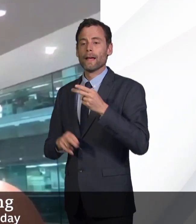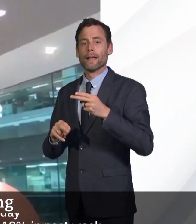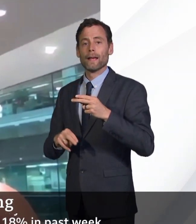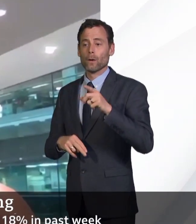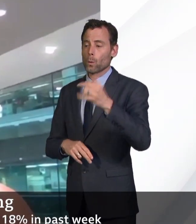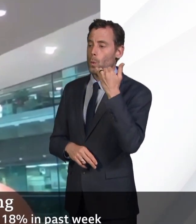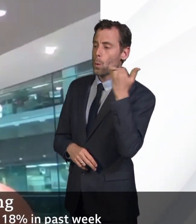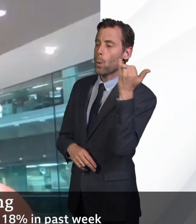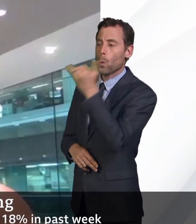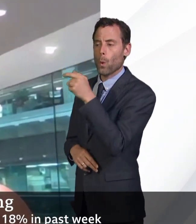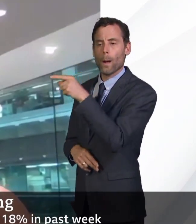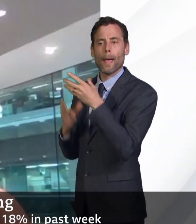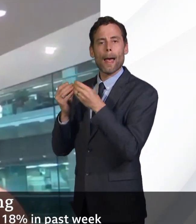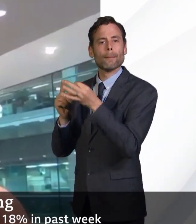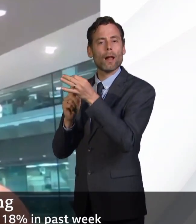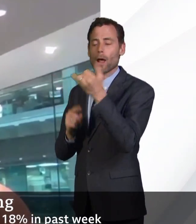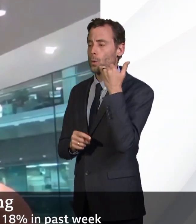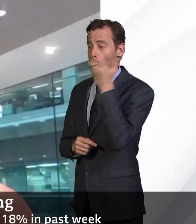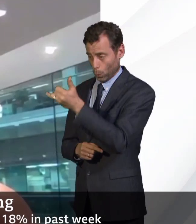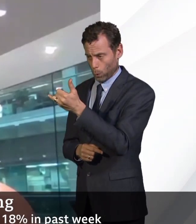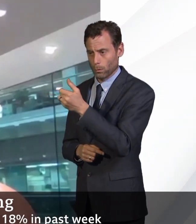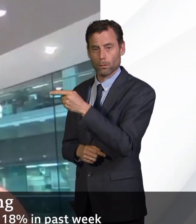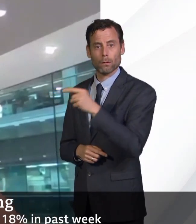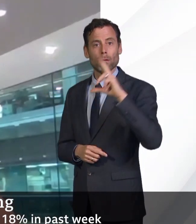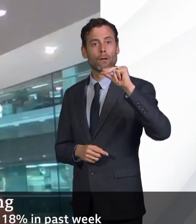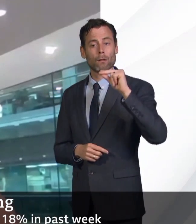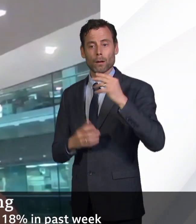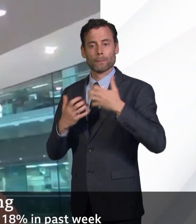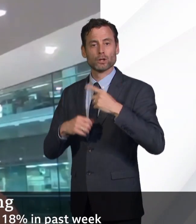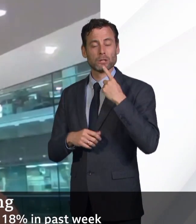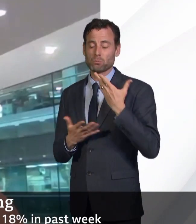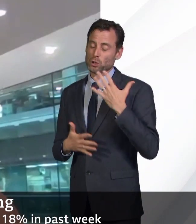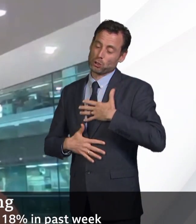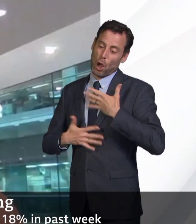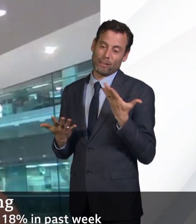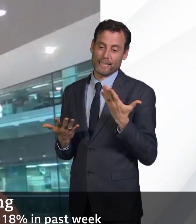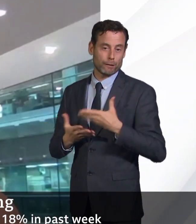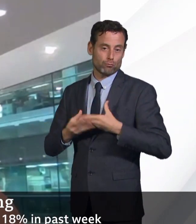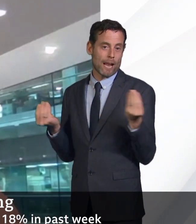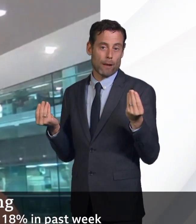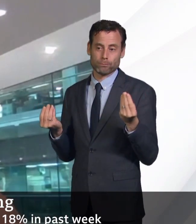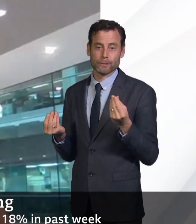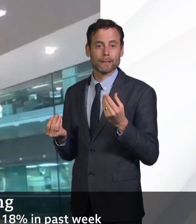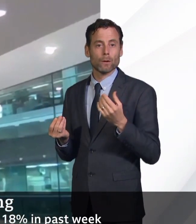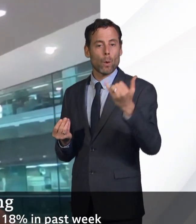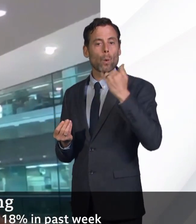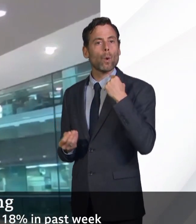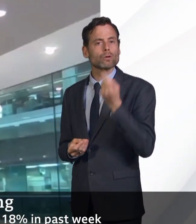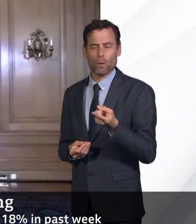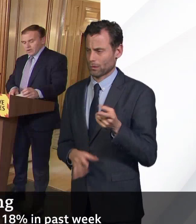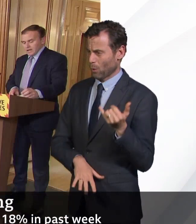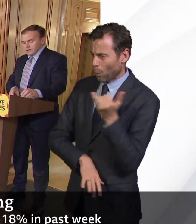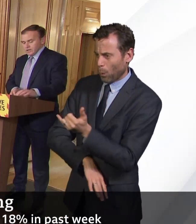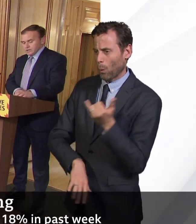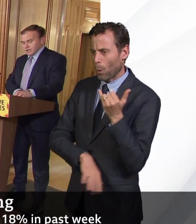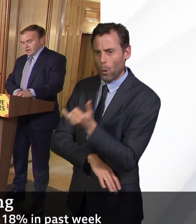sorry, there's no tests available today, call back tomorrow. Why can they still not get the tests that they need? Well, look, I